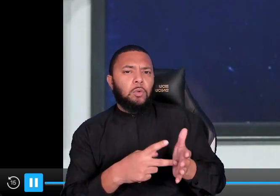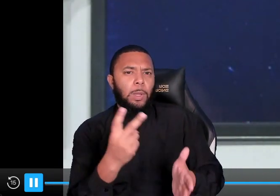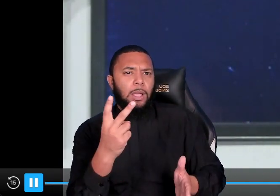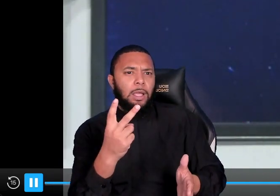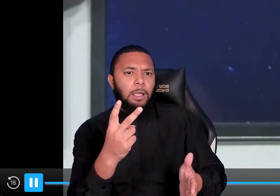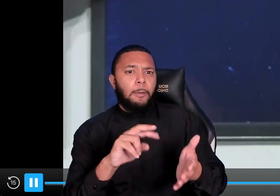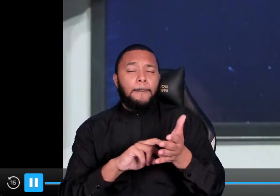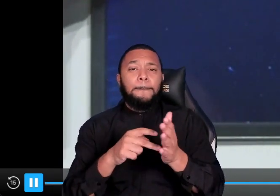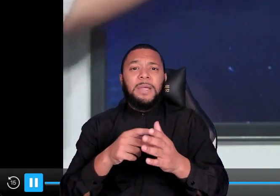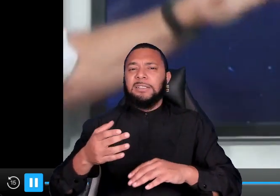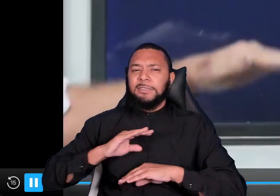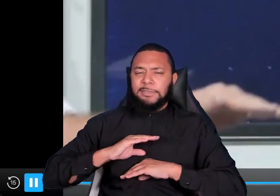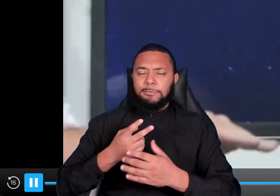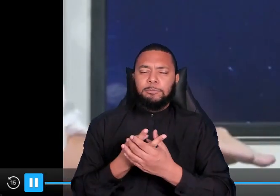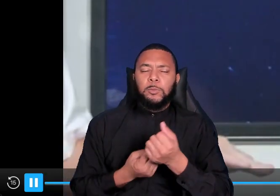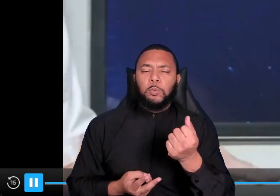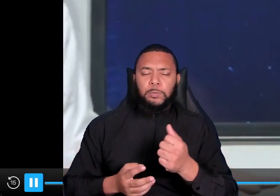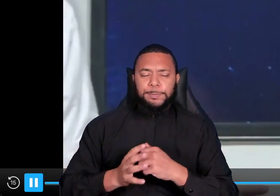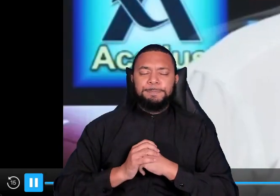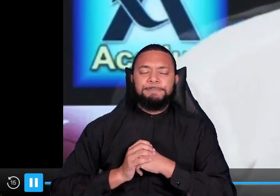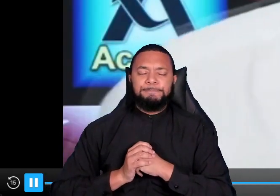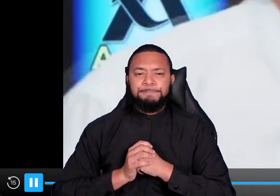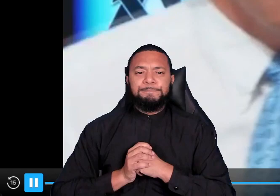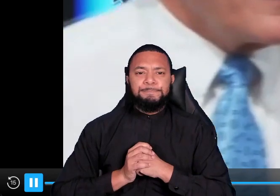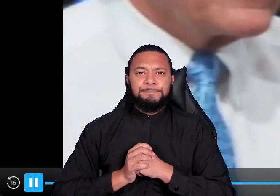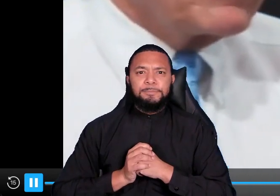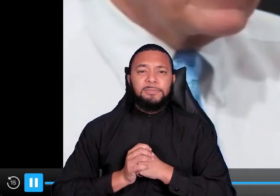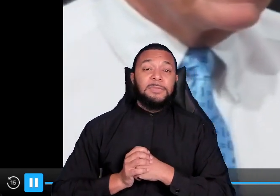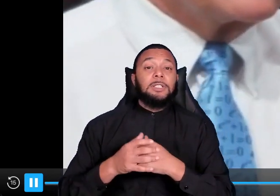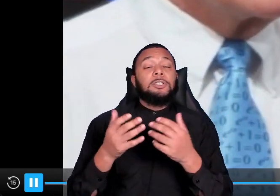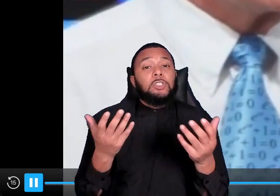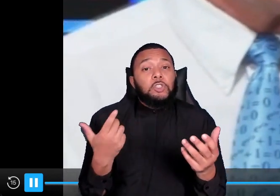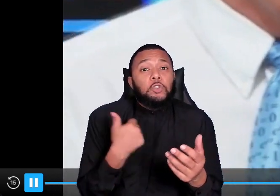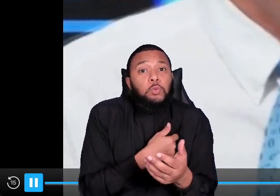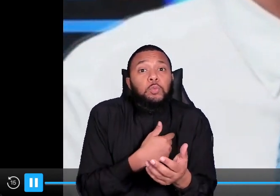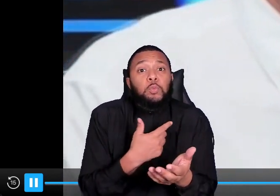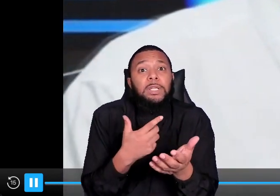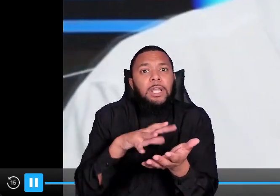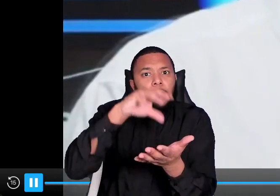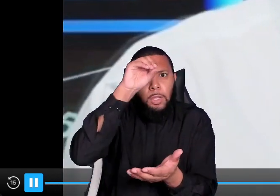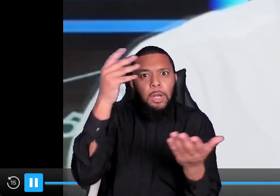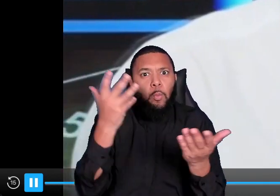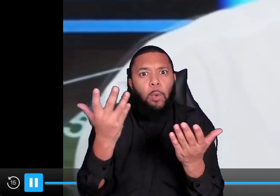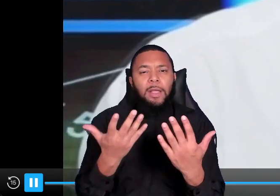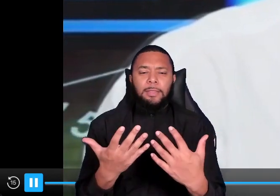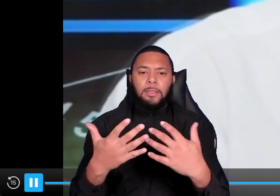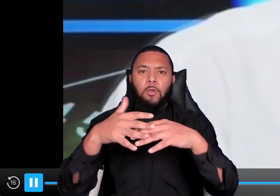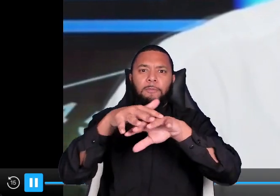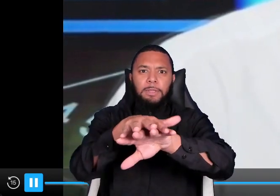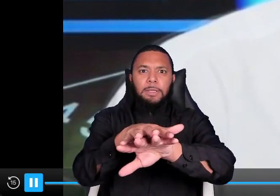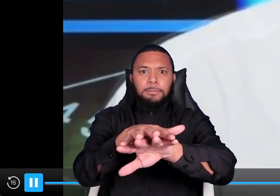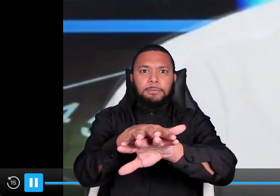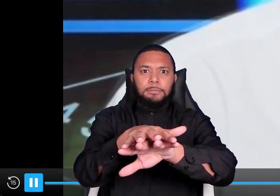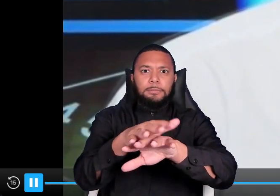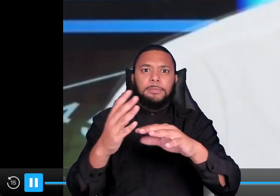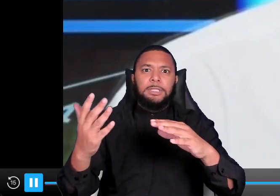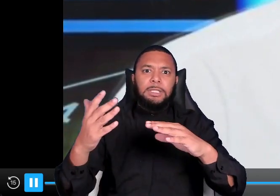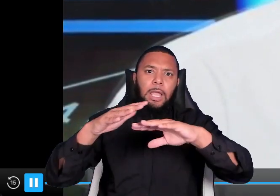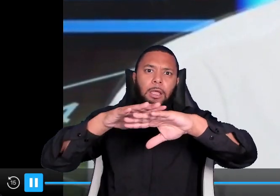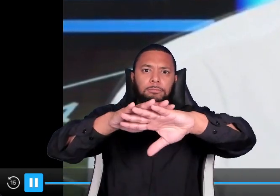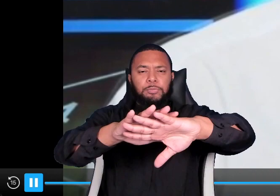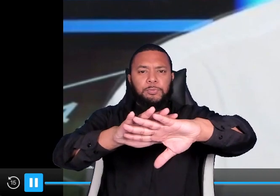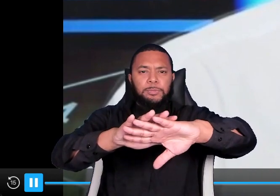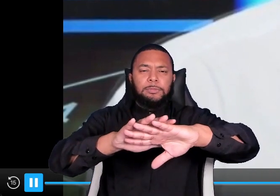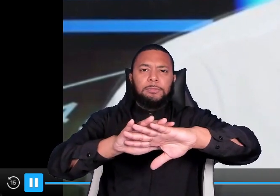that they make this one true and this one true. So what we're talking about here is the overlap again. It's the intersection